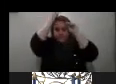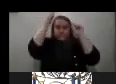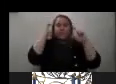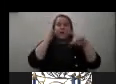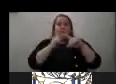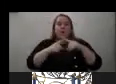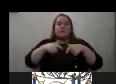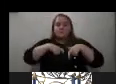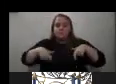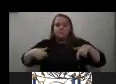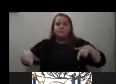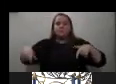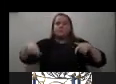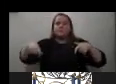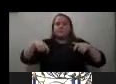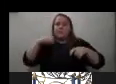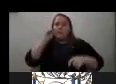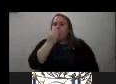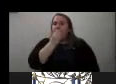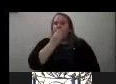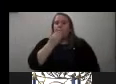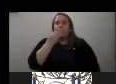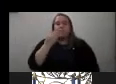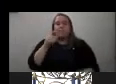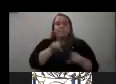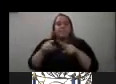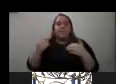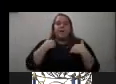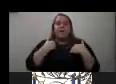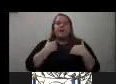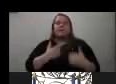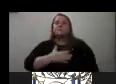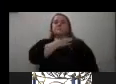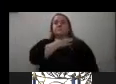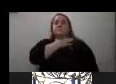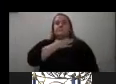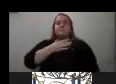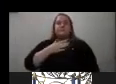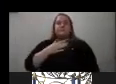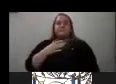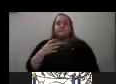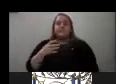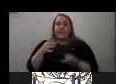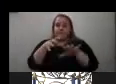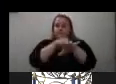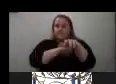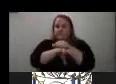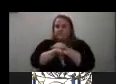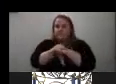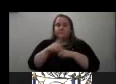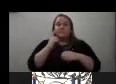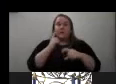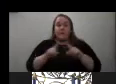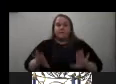ribbons and the flowers. And she also has on a neck band and mitts, and then the